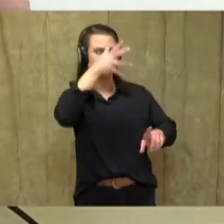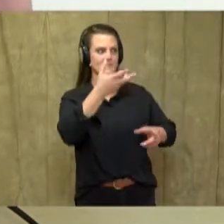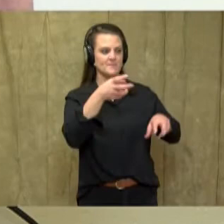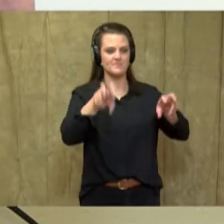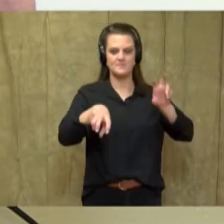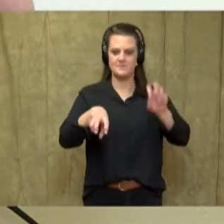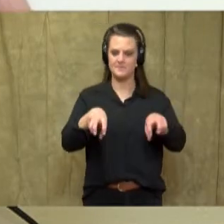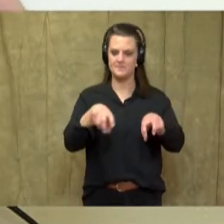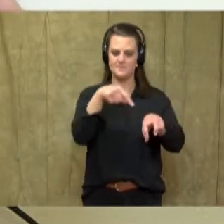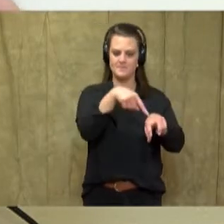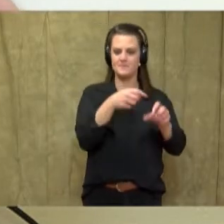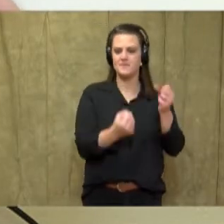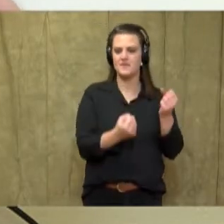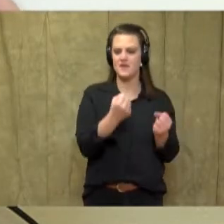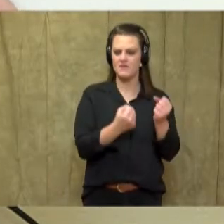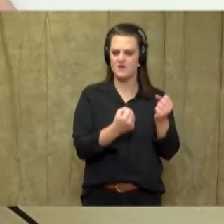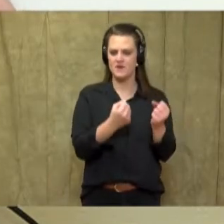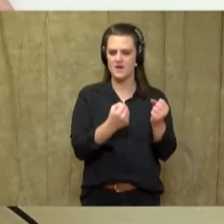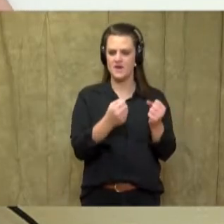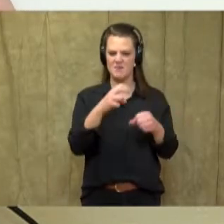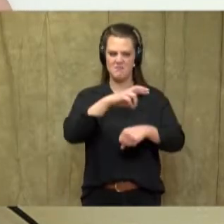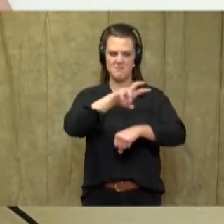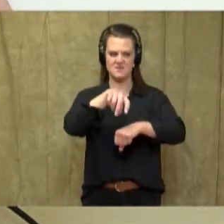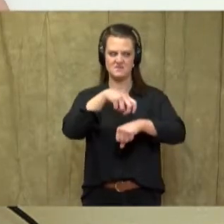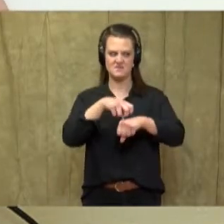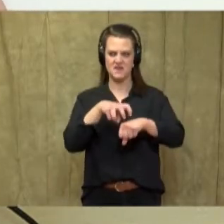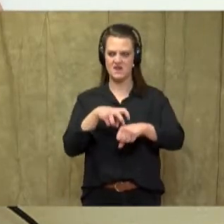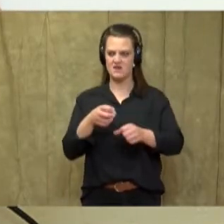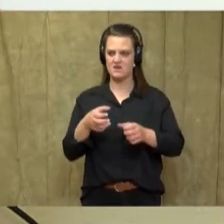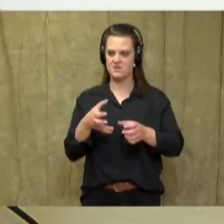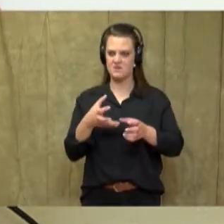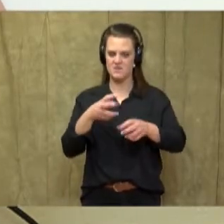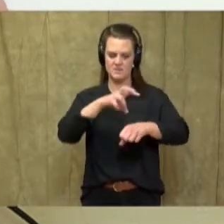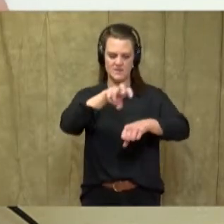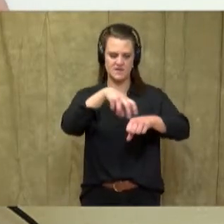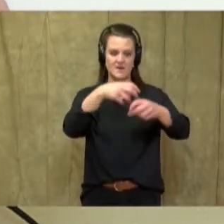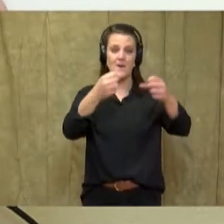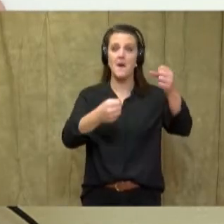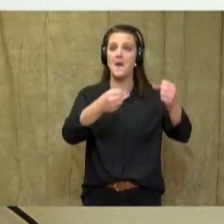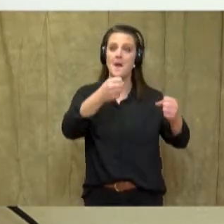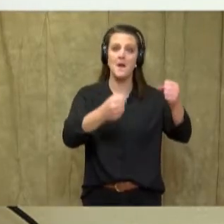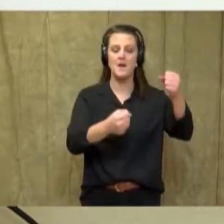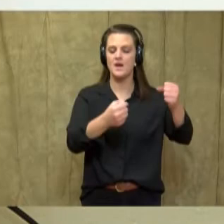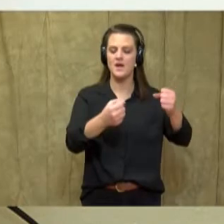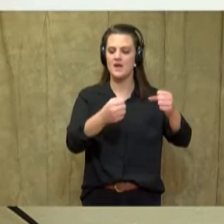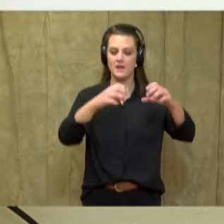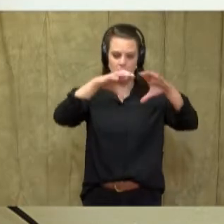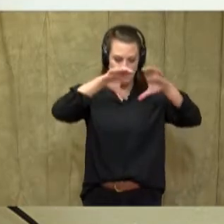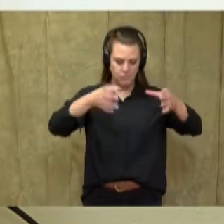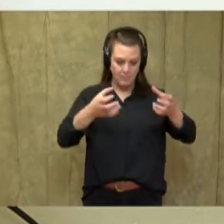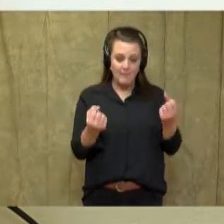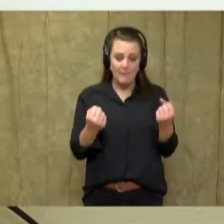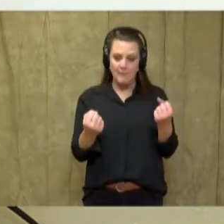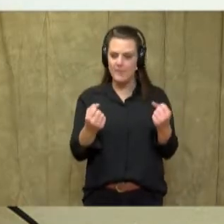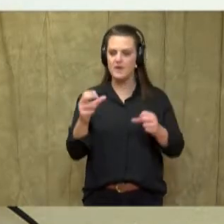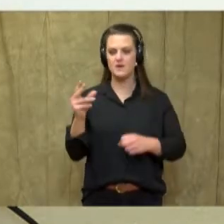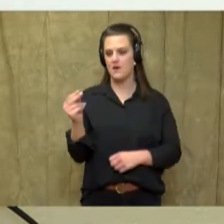seat, I don't remember seeing a potato driving. So,